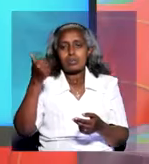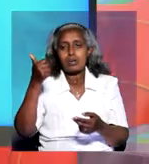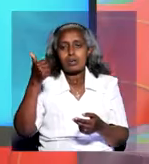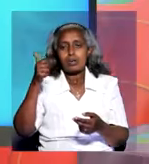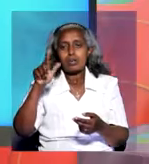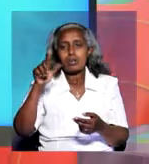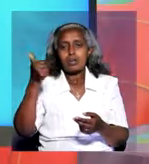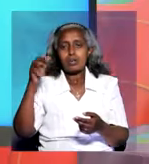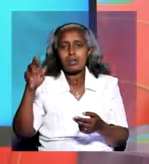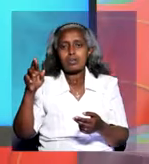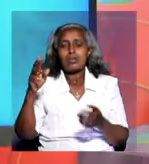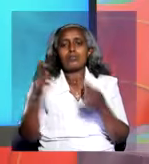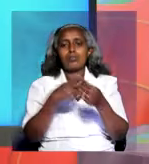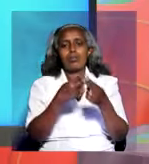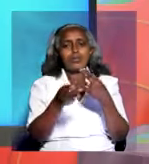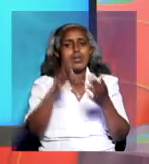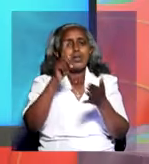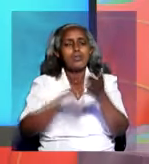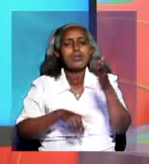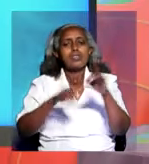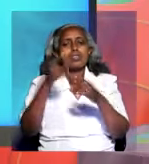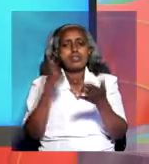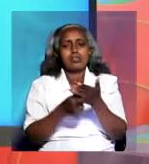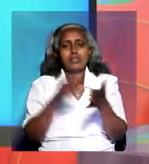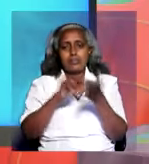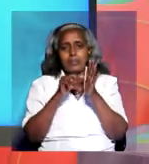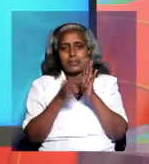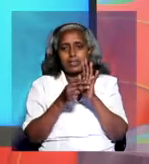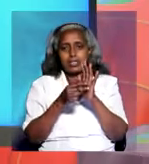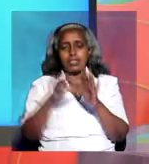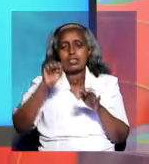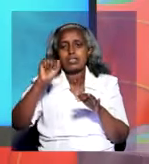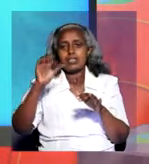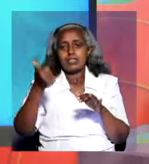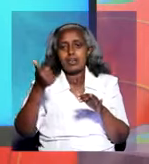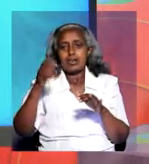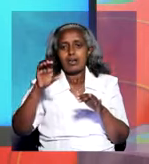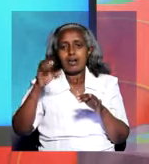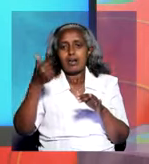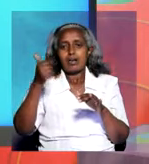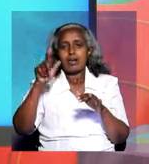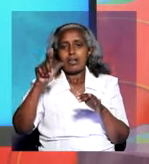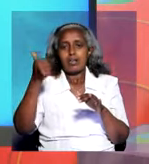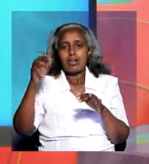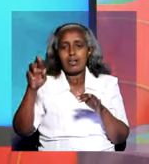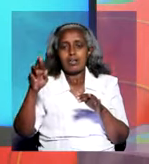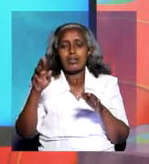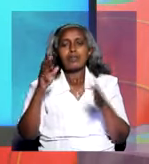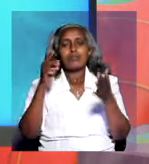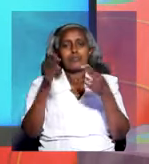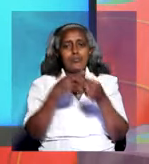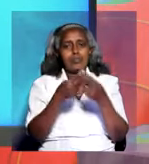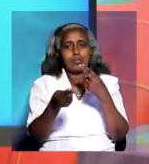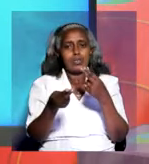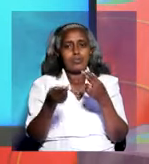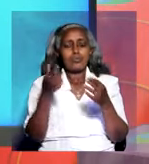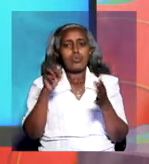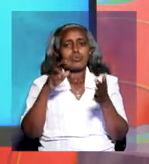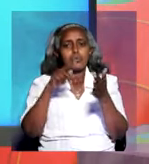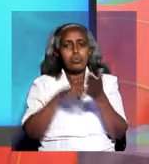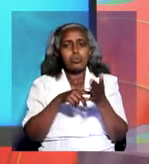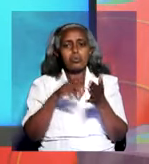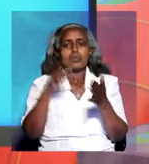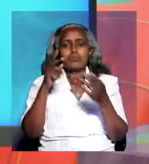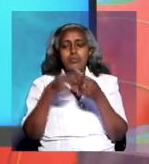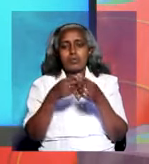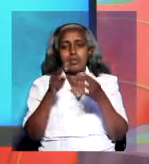product. What does this mean? Scalar product. By the way, dot product or scalar product means